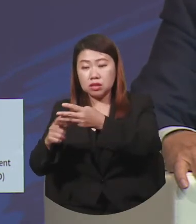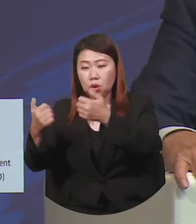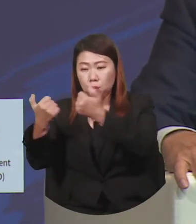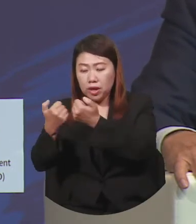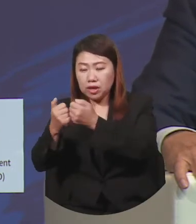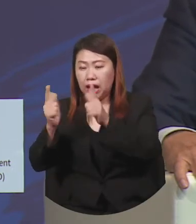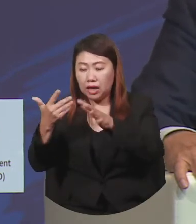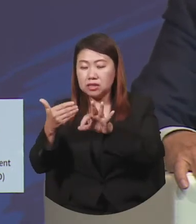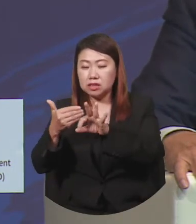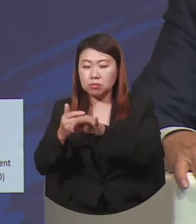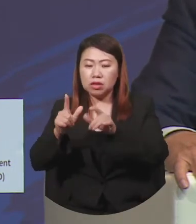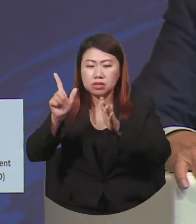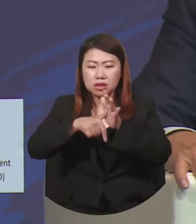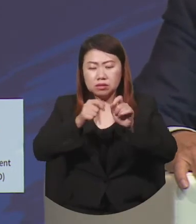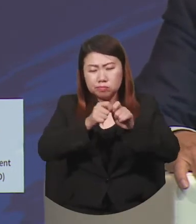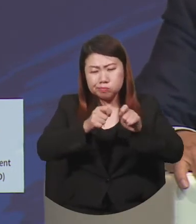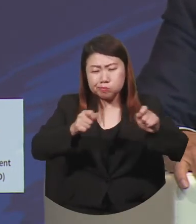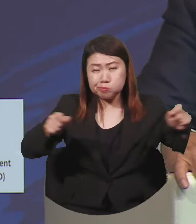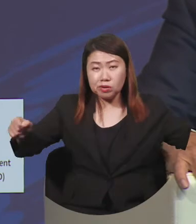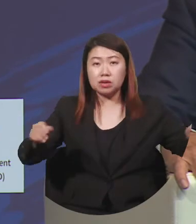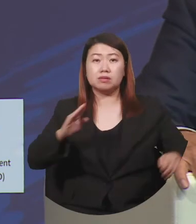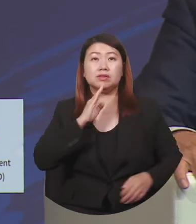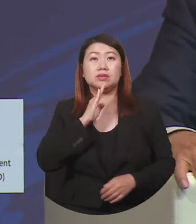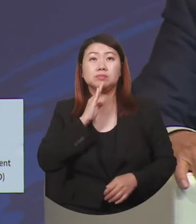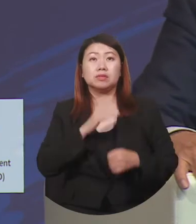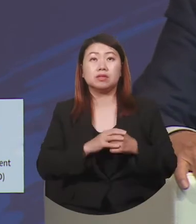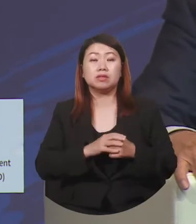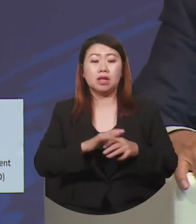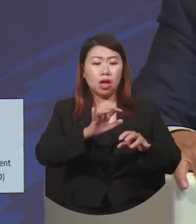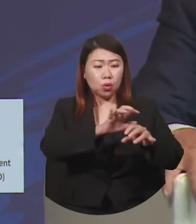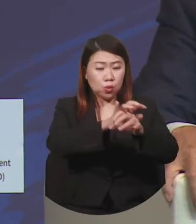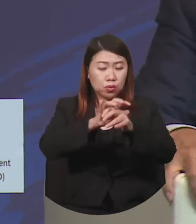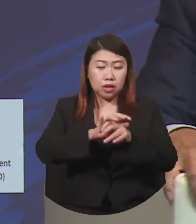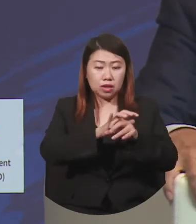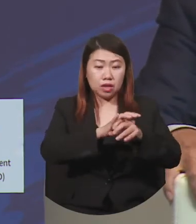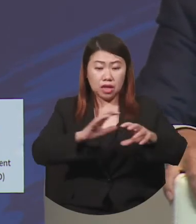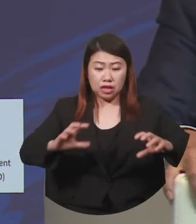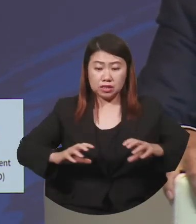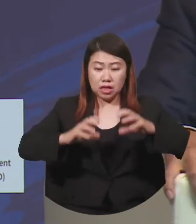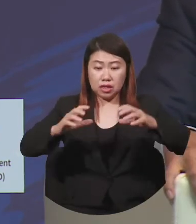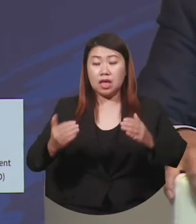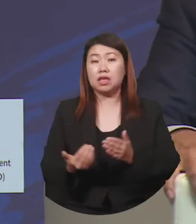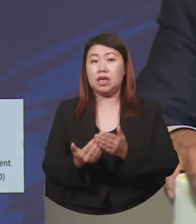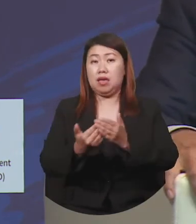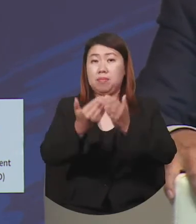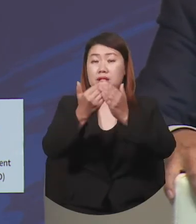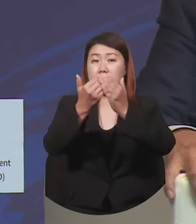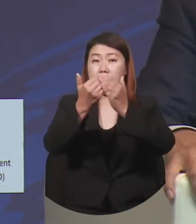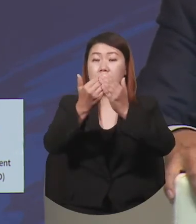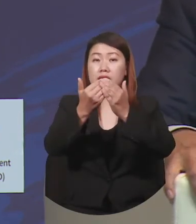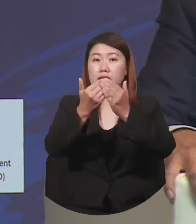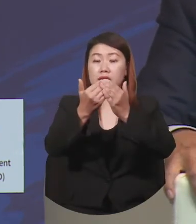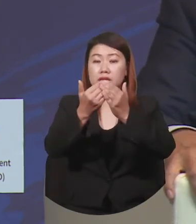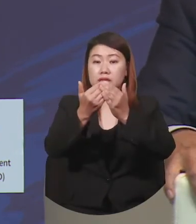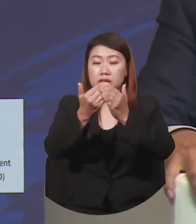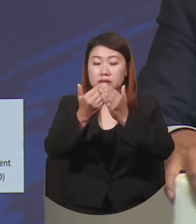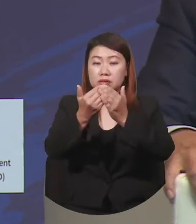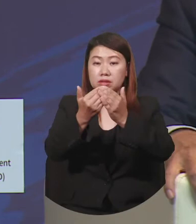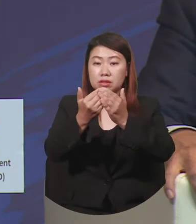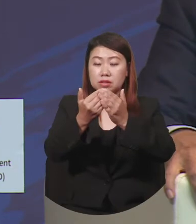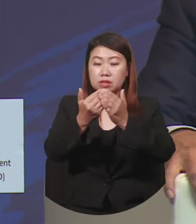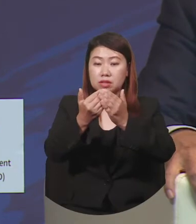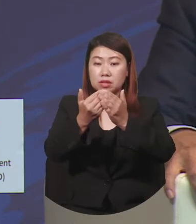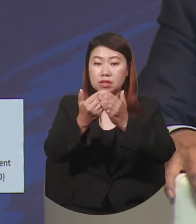years, it wasn't just COVID-19 that impacted the development landscape, it was also the rise of nationalism. We saw